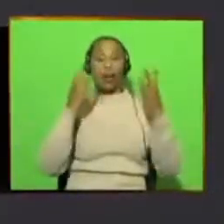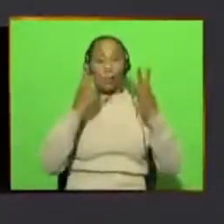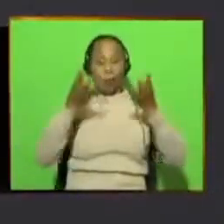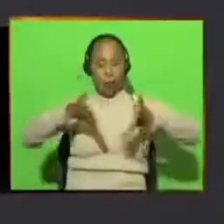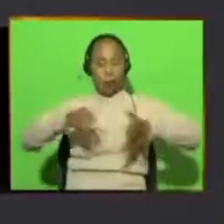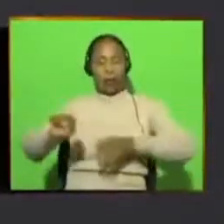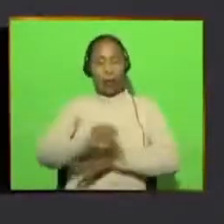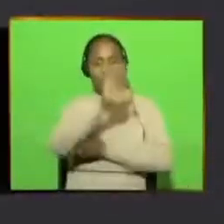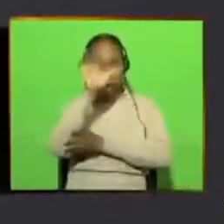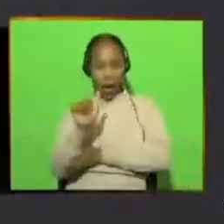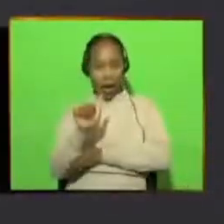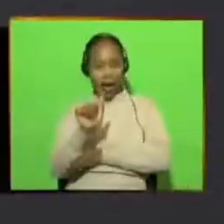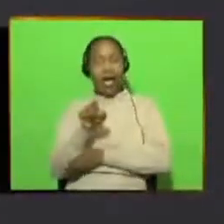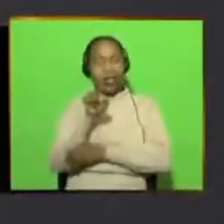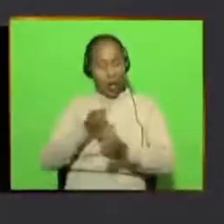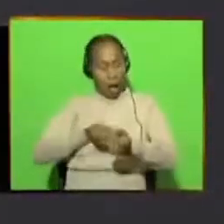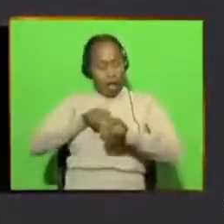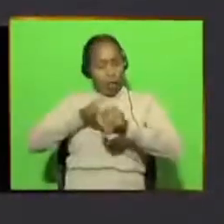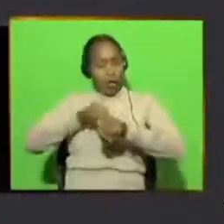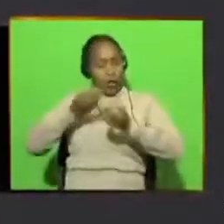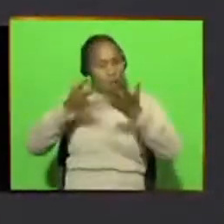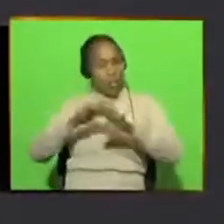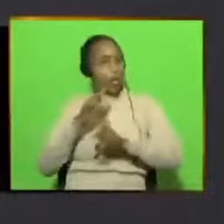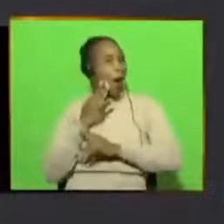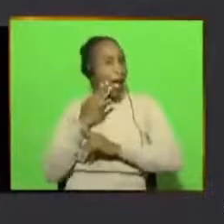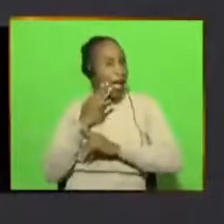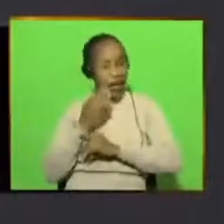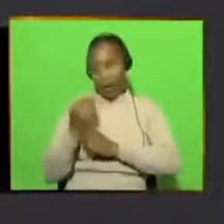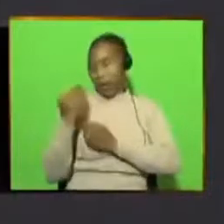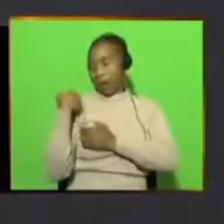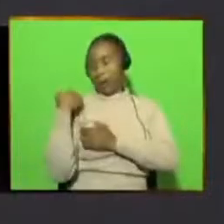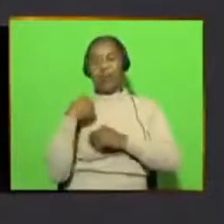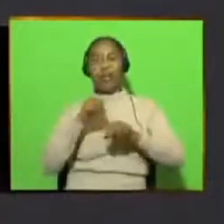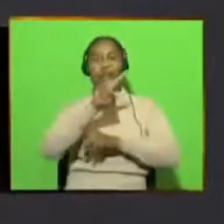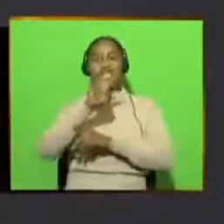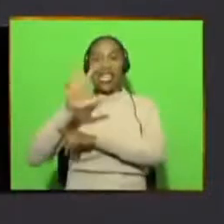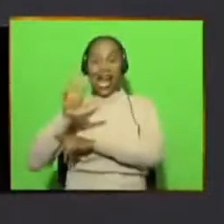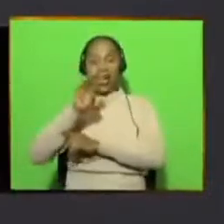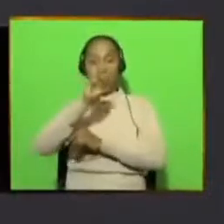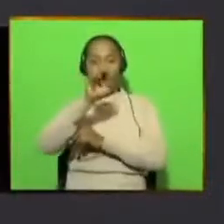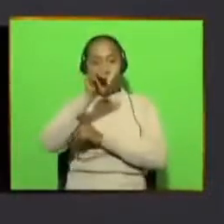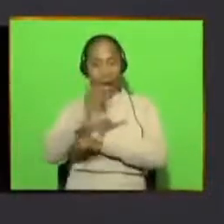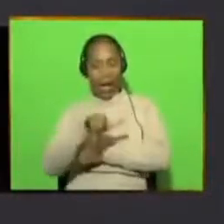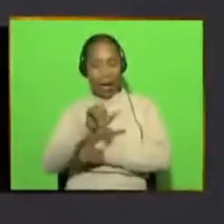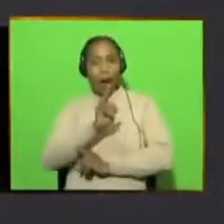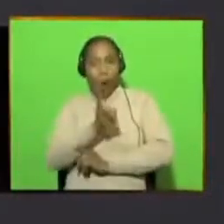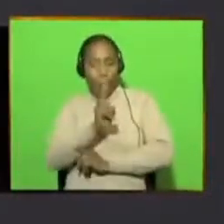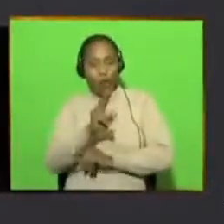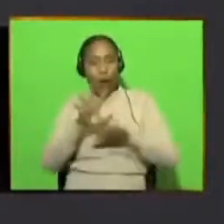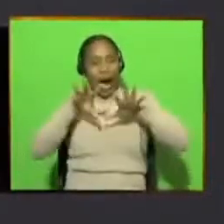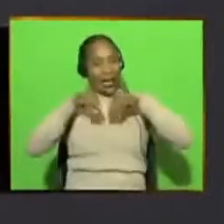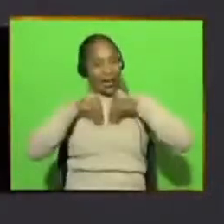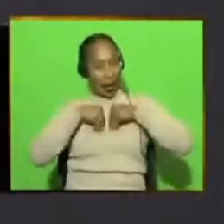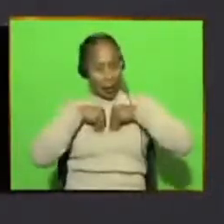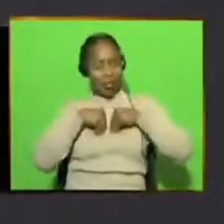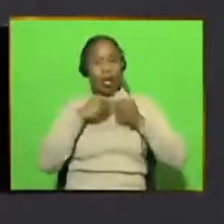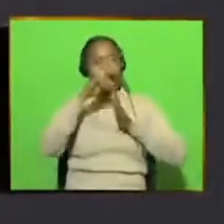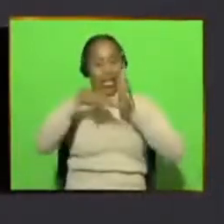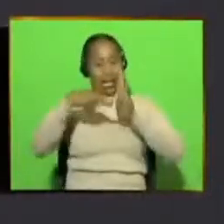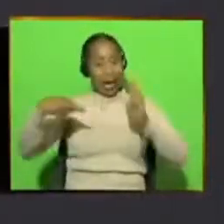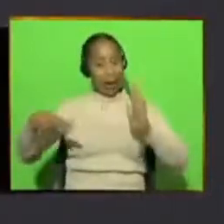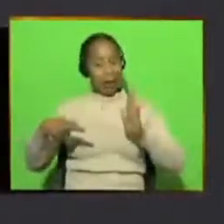Africa, which was expressed on the 29th of May. And we also accept the results of